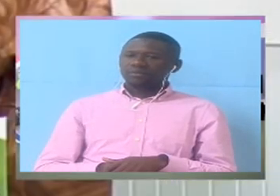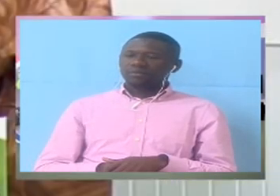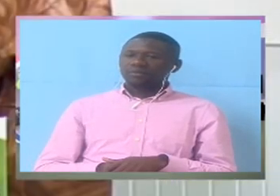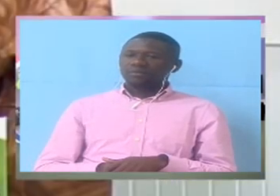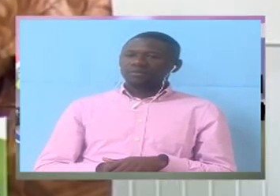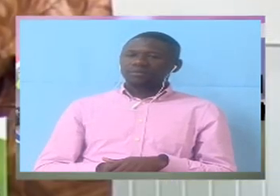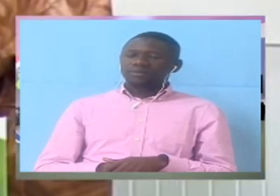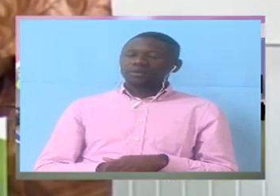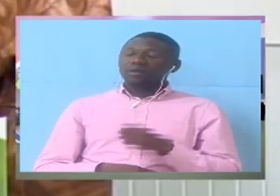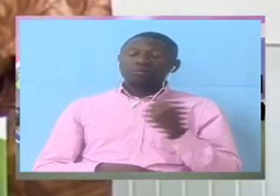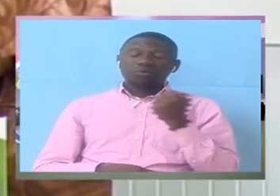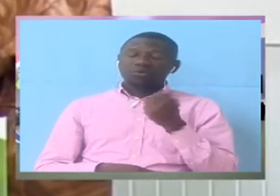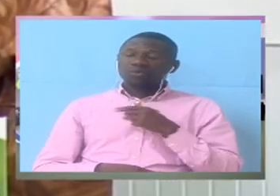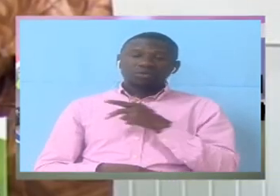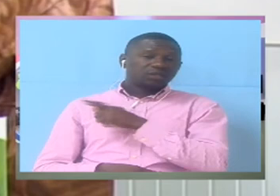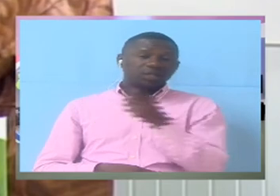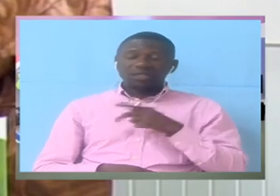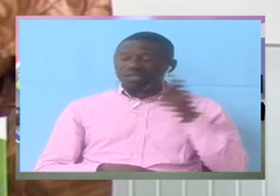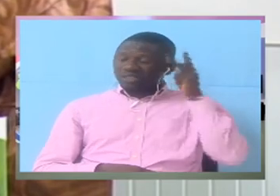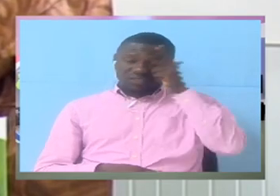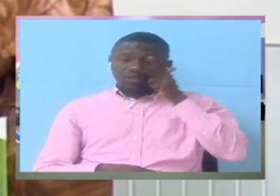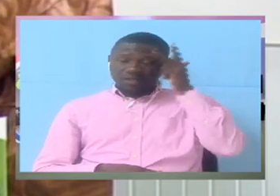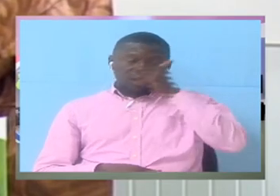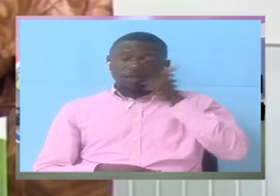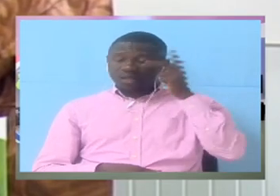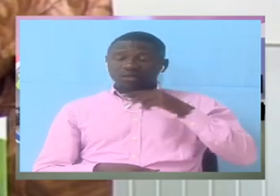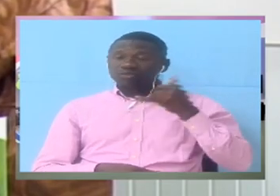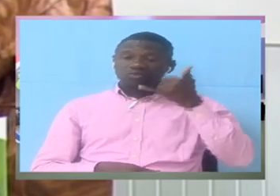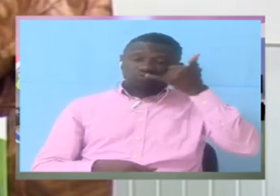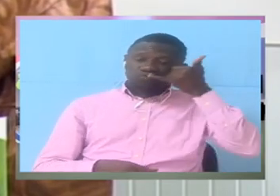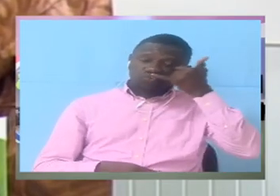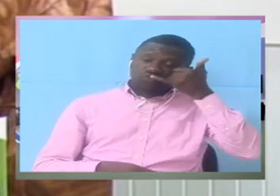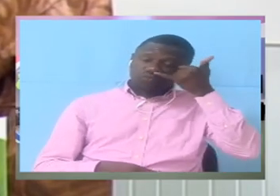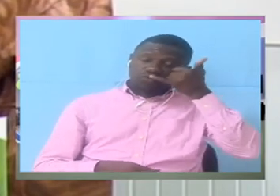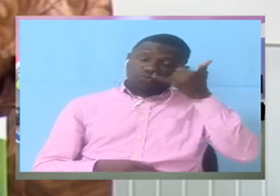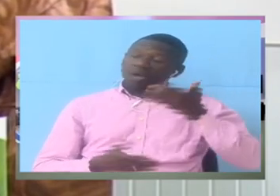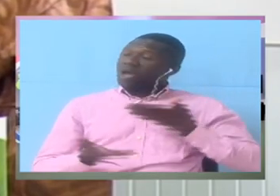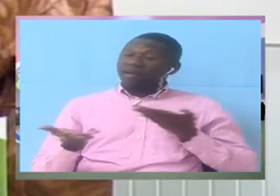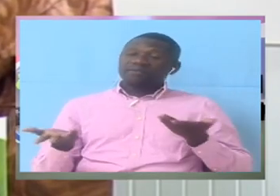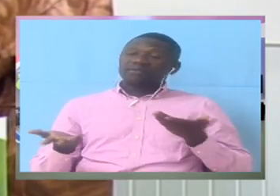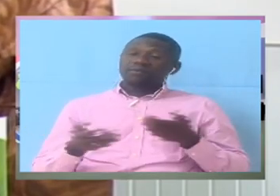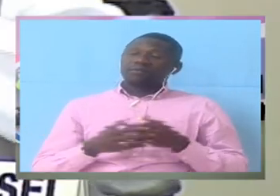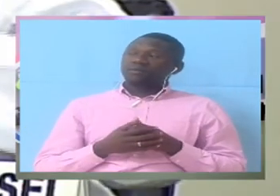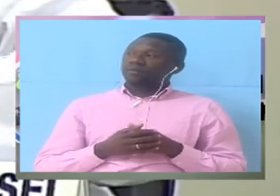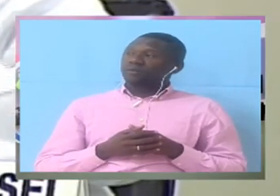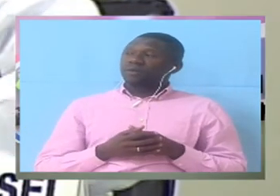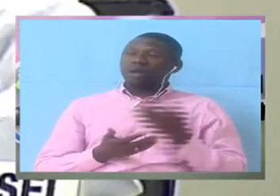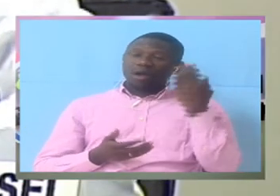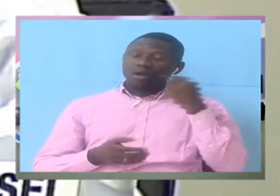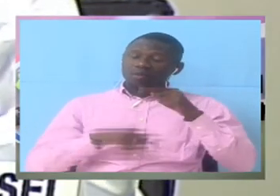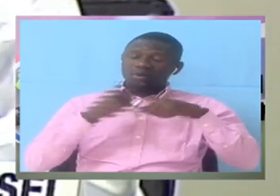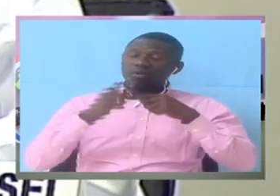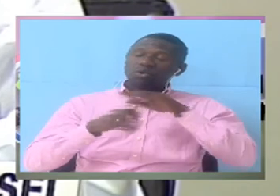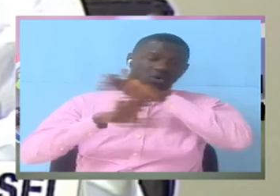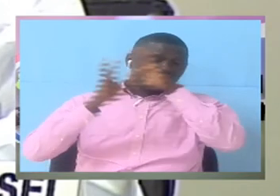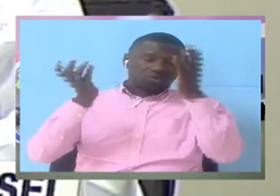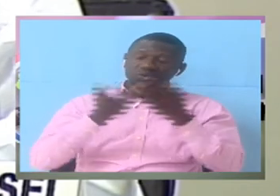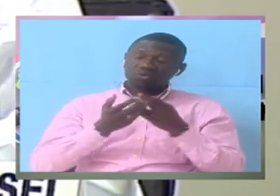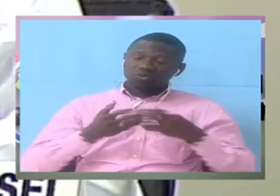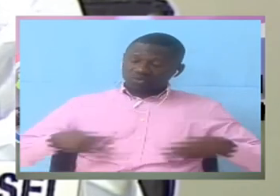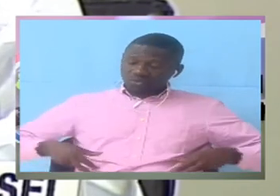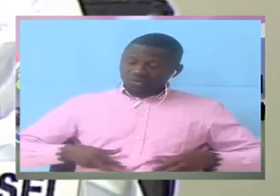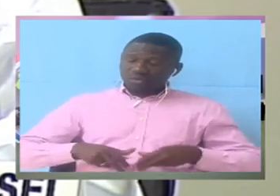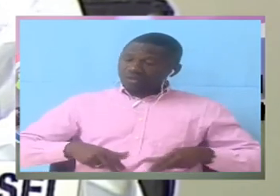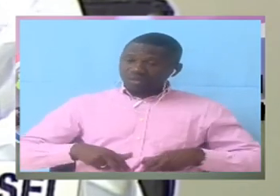Because they drink until, and they drink and use drugs. But how about all those champs?